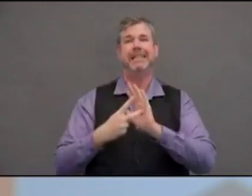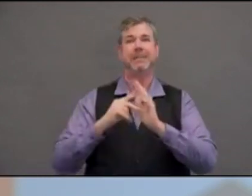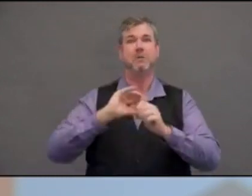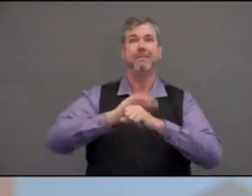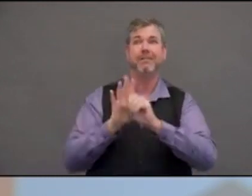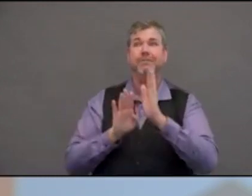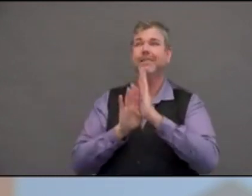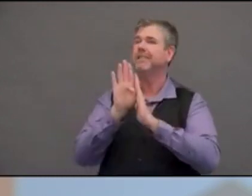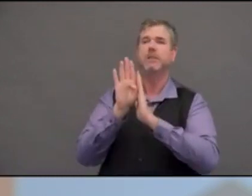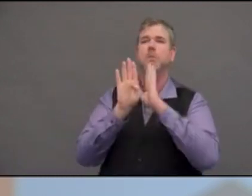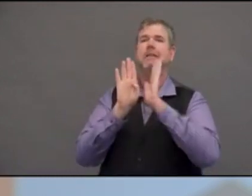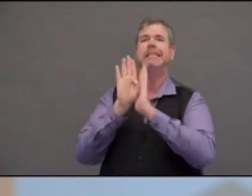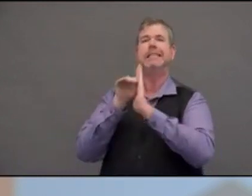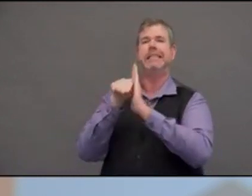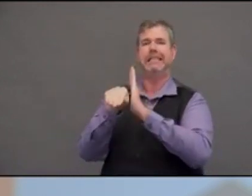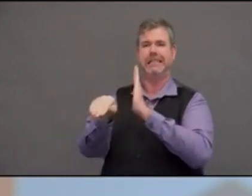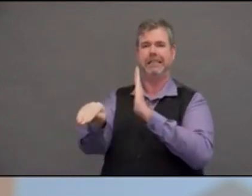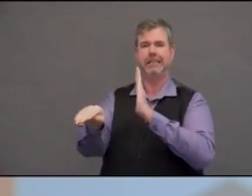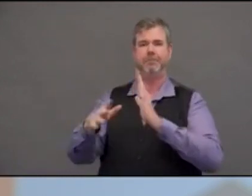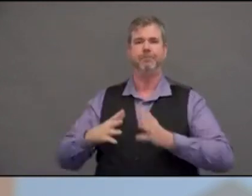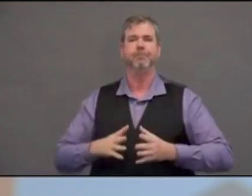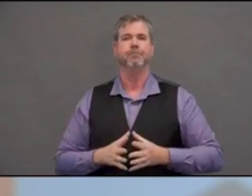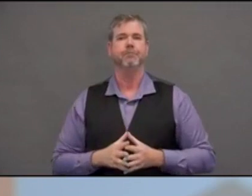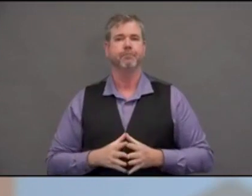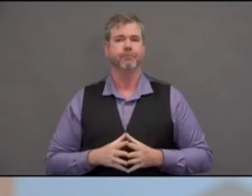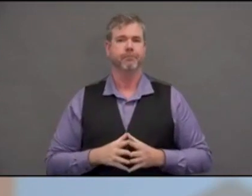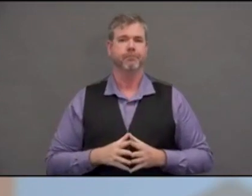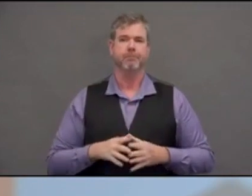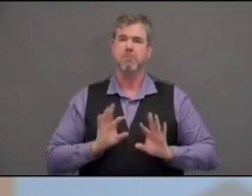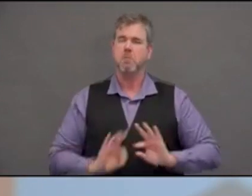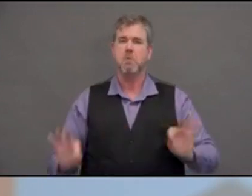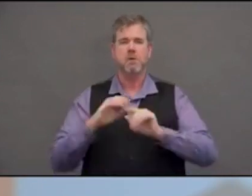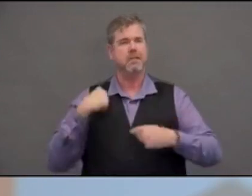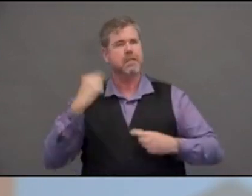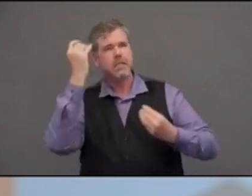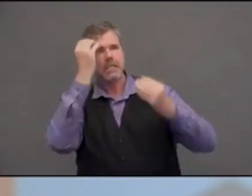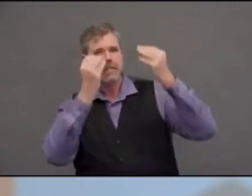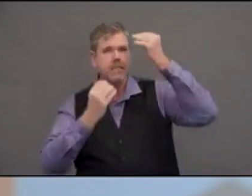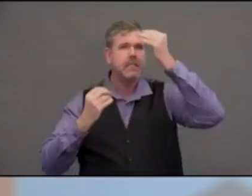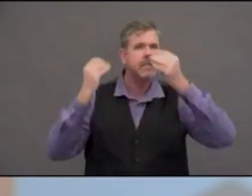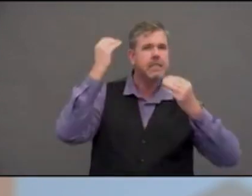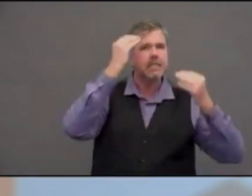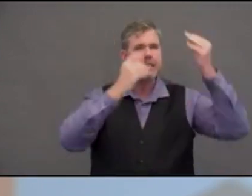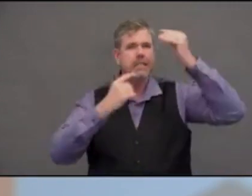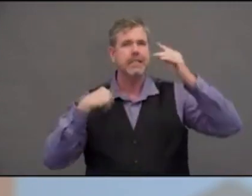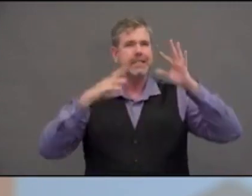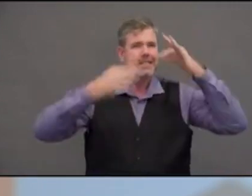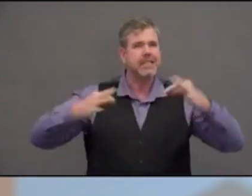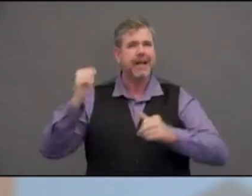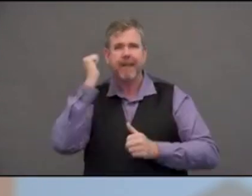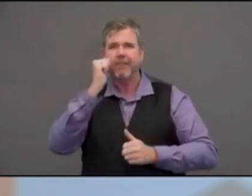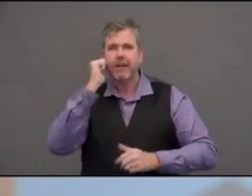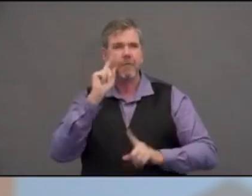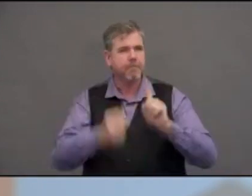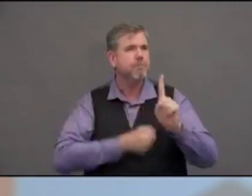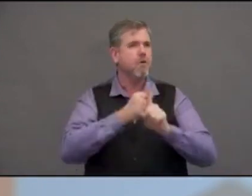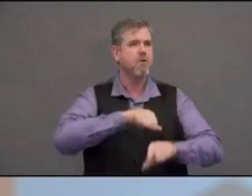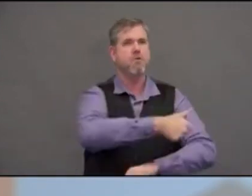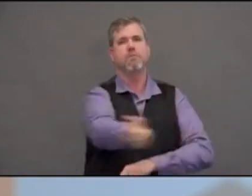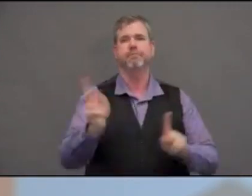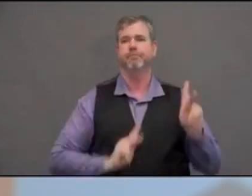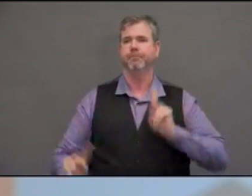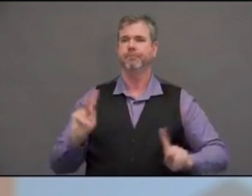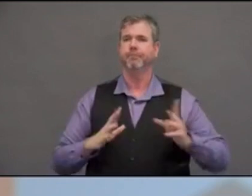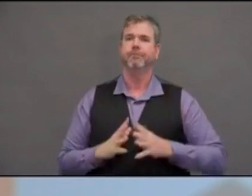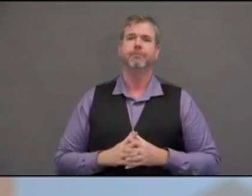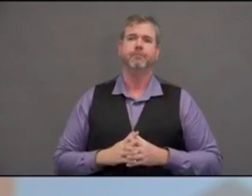Your choices are making a difference every day, and it is imperative that we continue on. So join me this weekend in ensuring that we get to